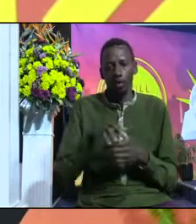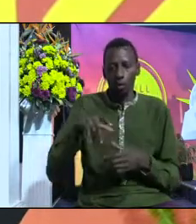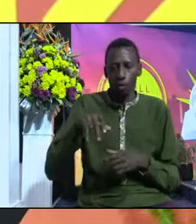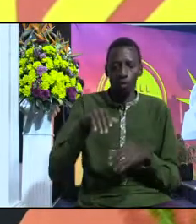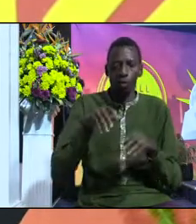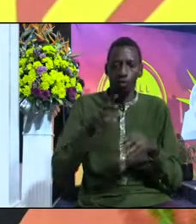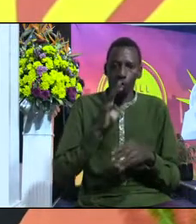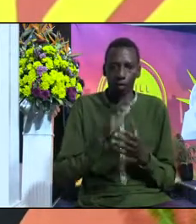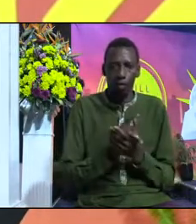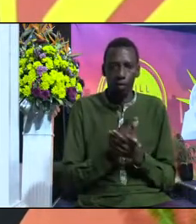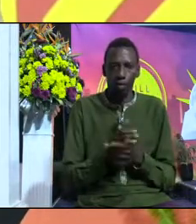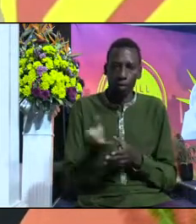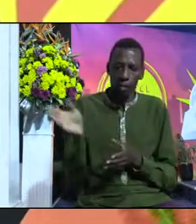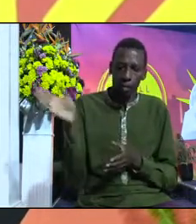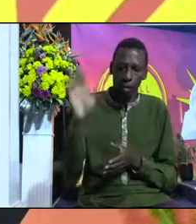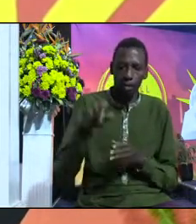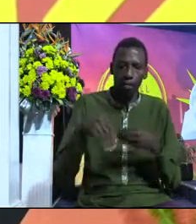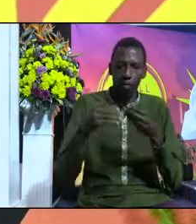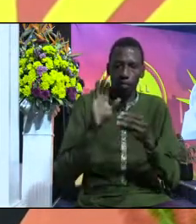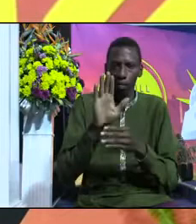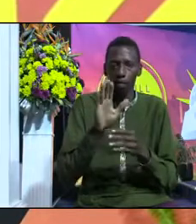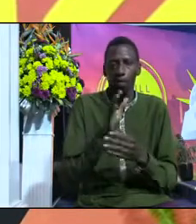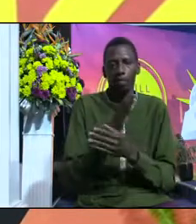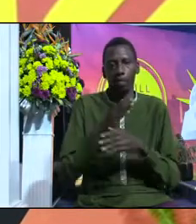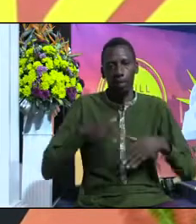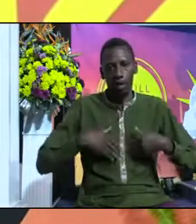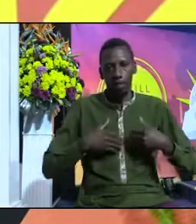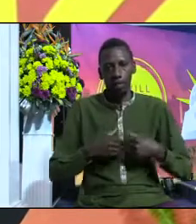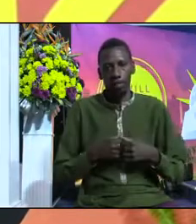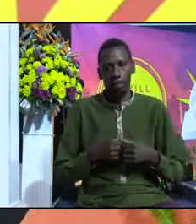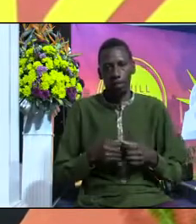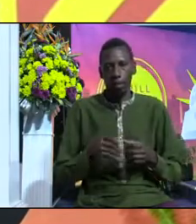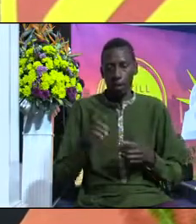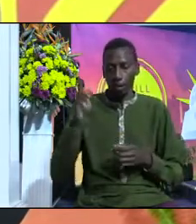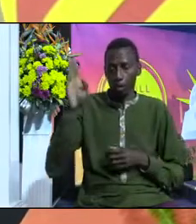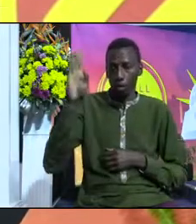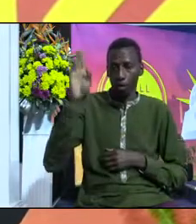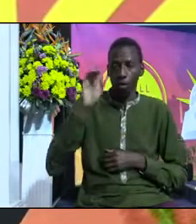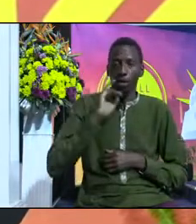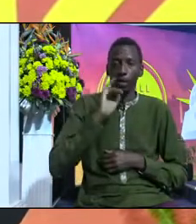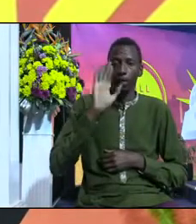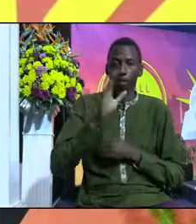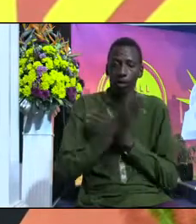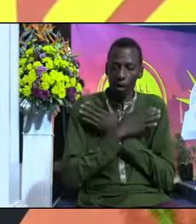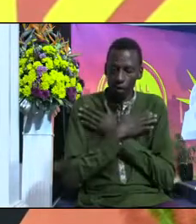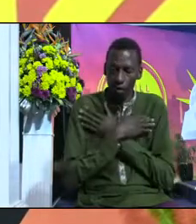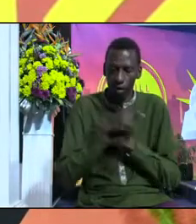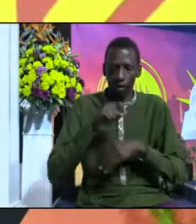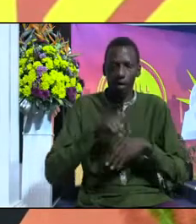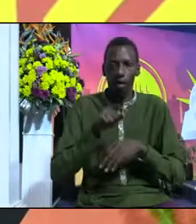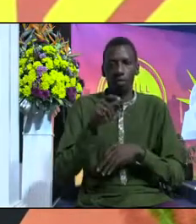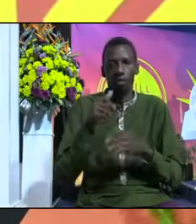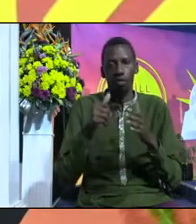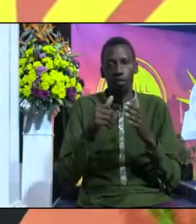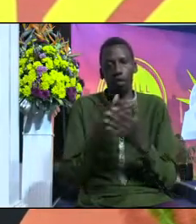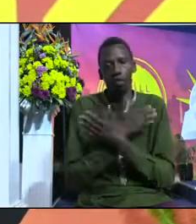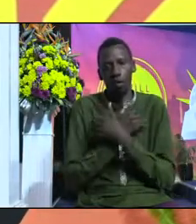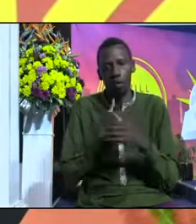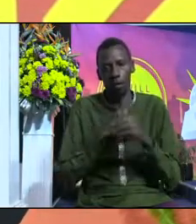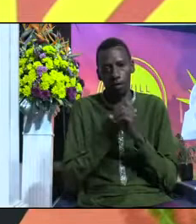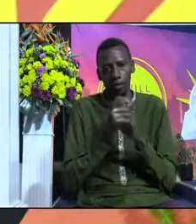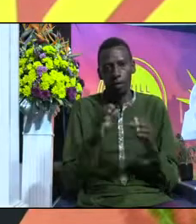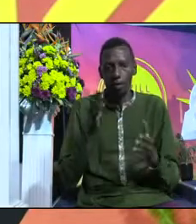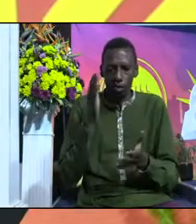your happiness restorer. I'm your friend when you don't have one. Yes, your problems may be real, but